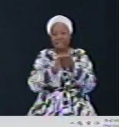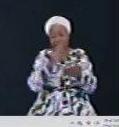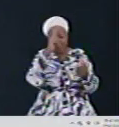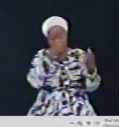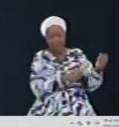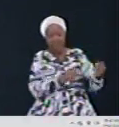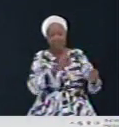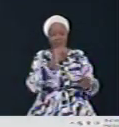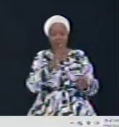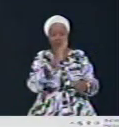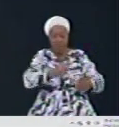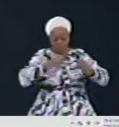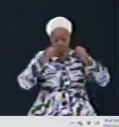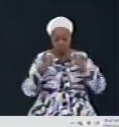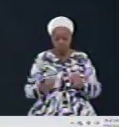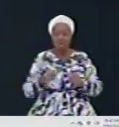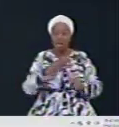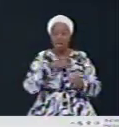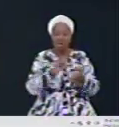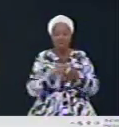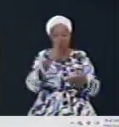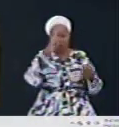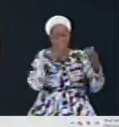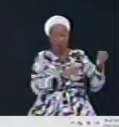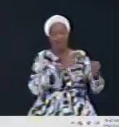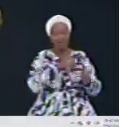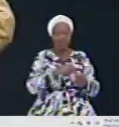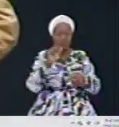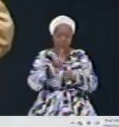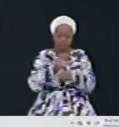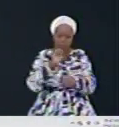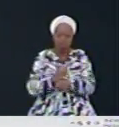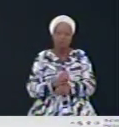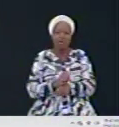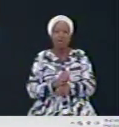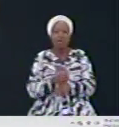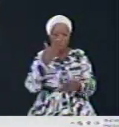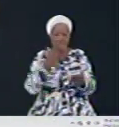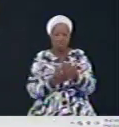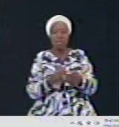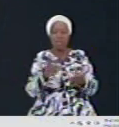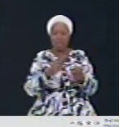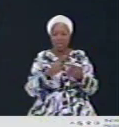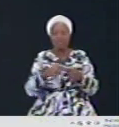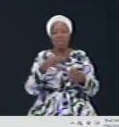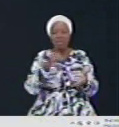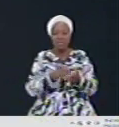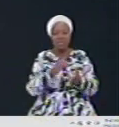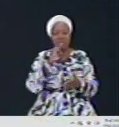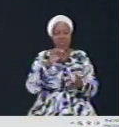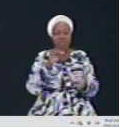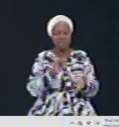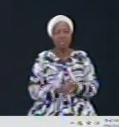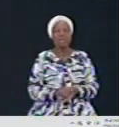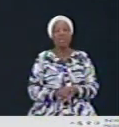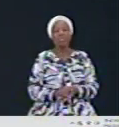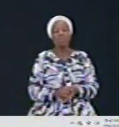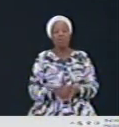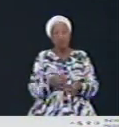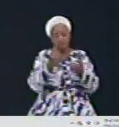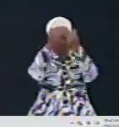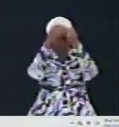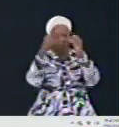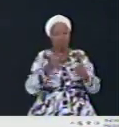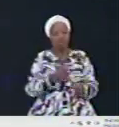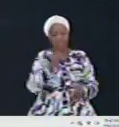will be dynamic and that faith will function very well. It is for the obedience of